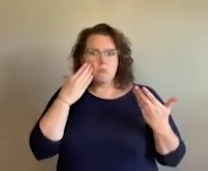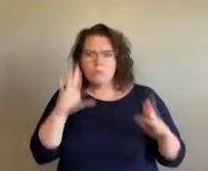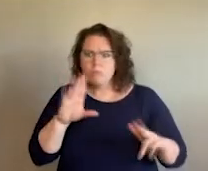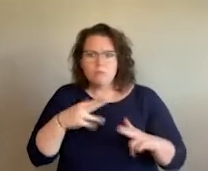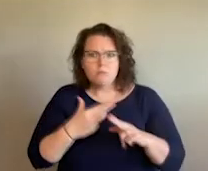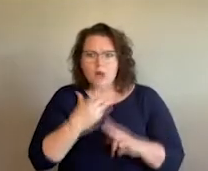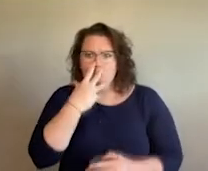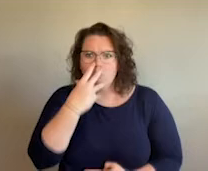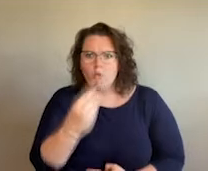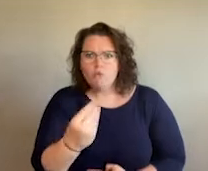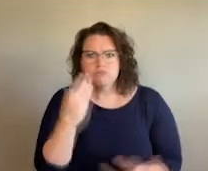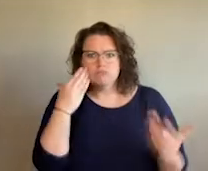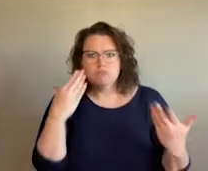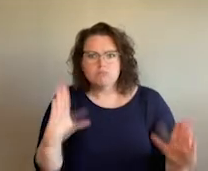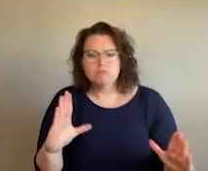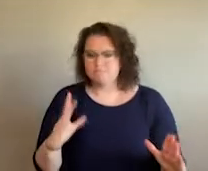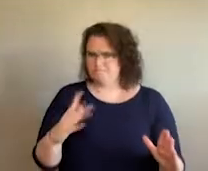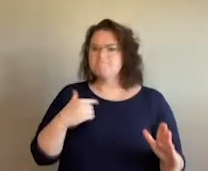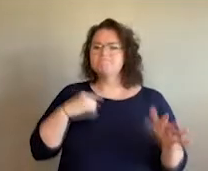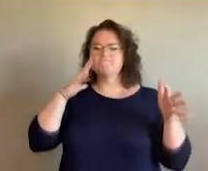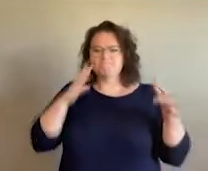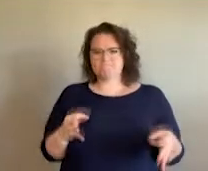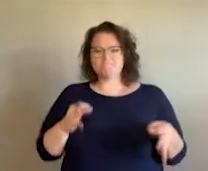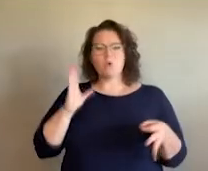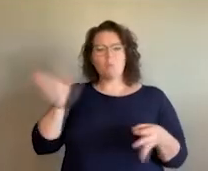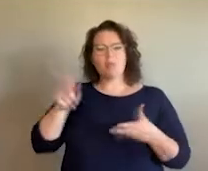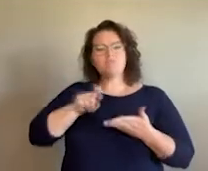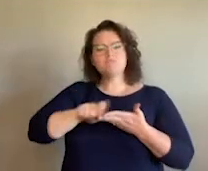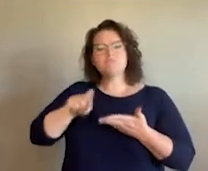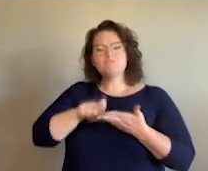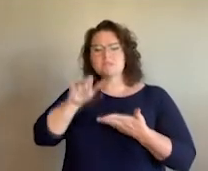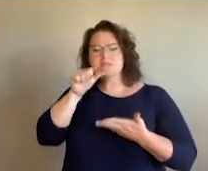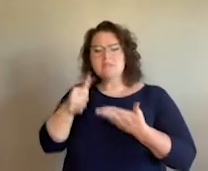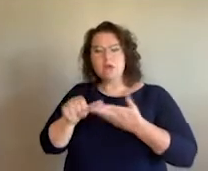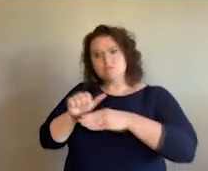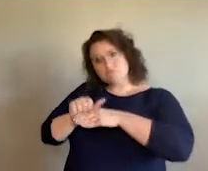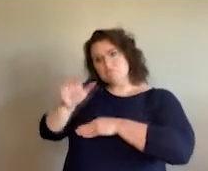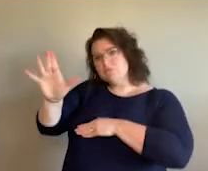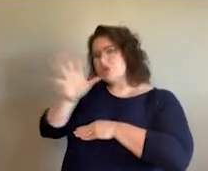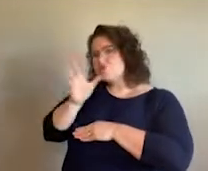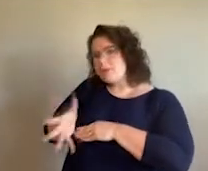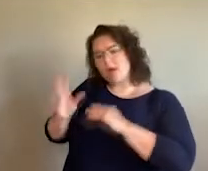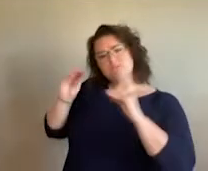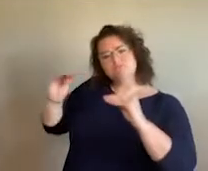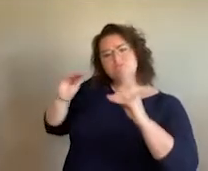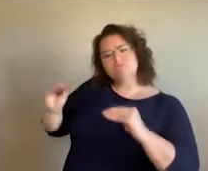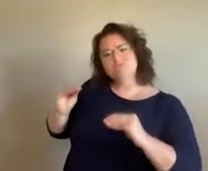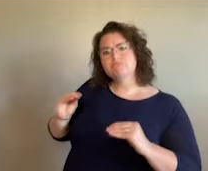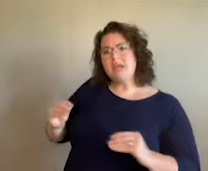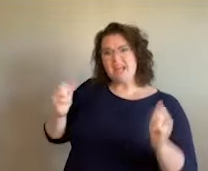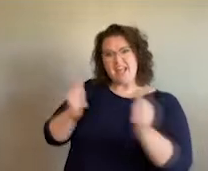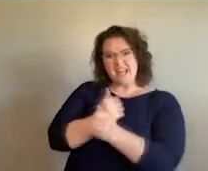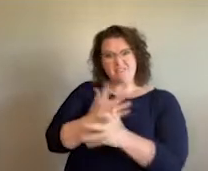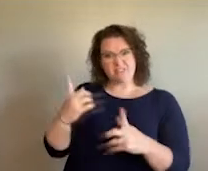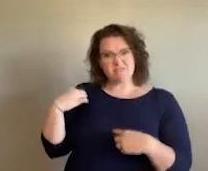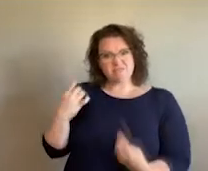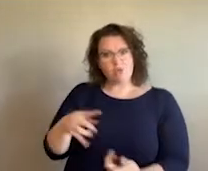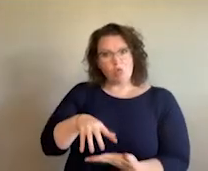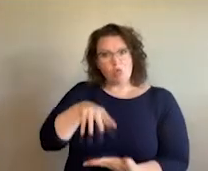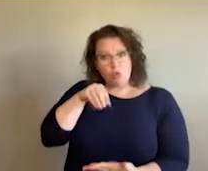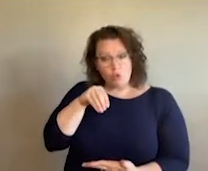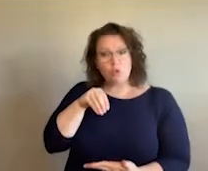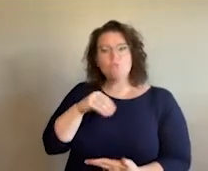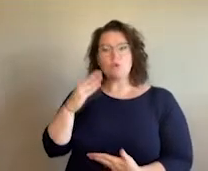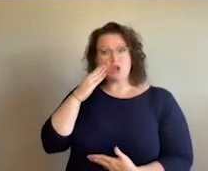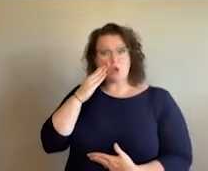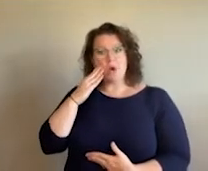about wolves. So I decided to write her a letter to let her know everything that I learned. So just because that she's in her